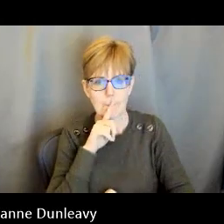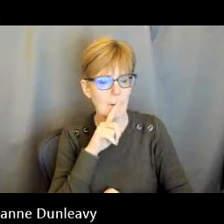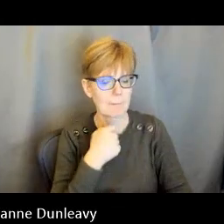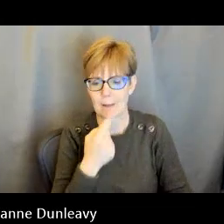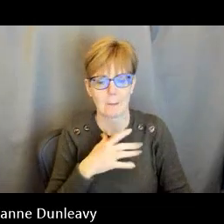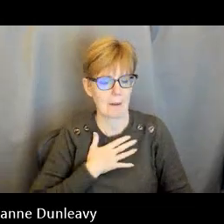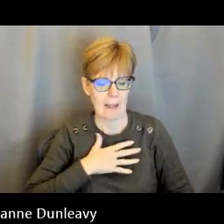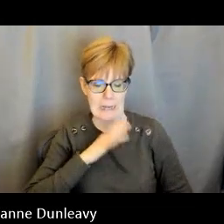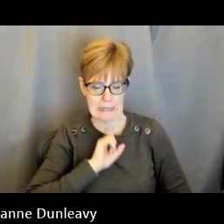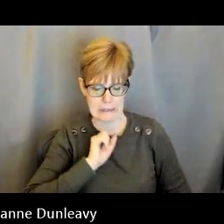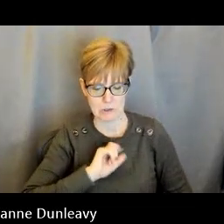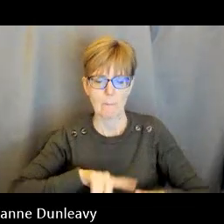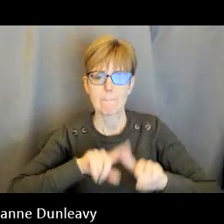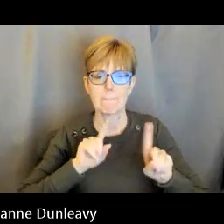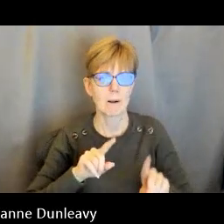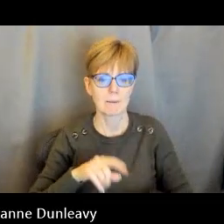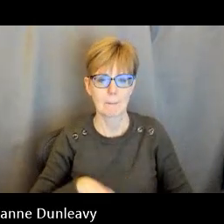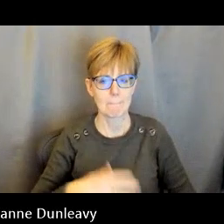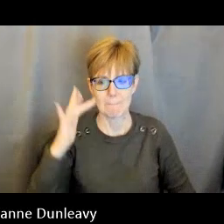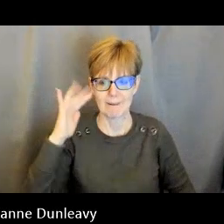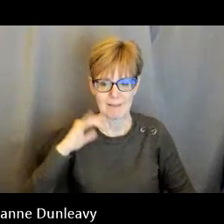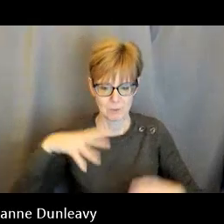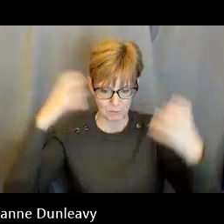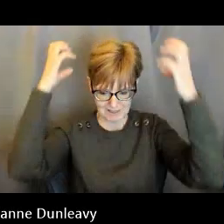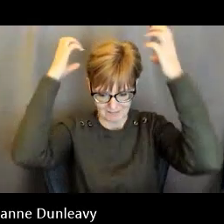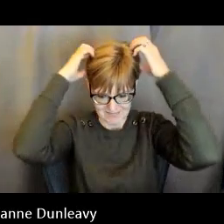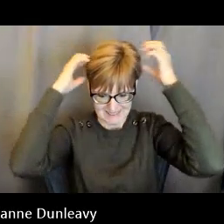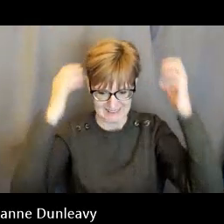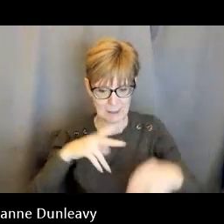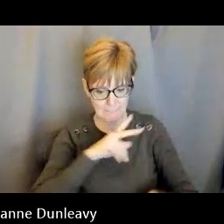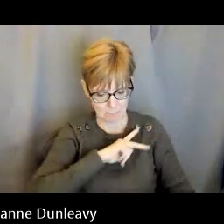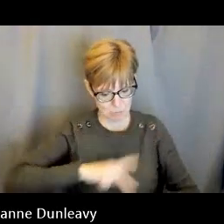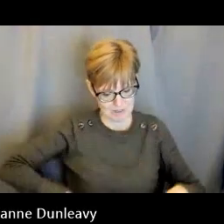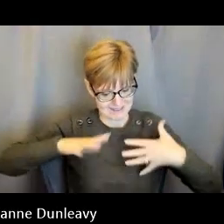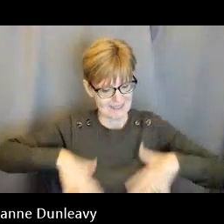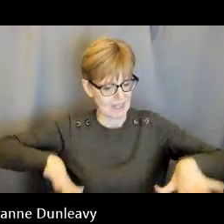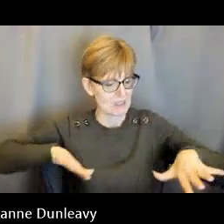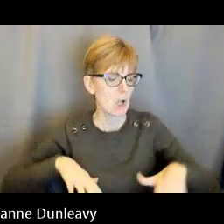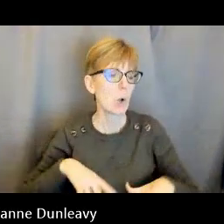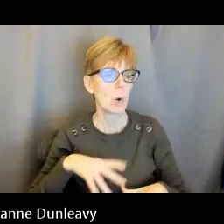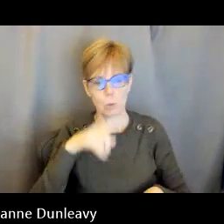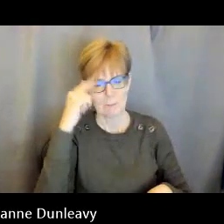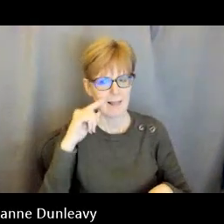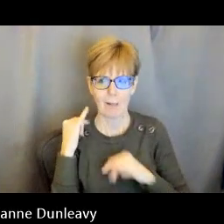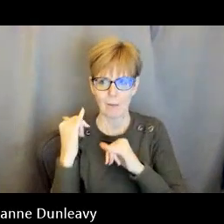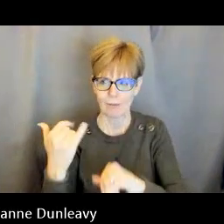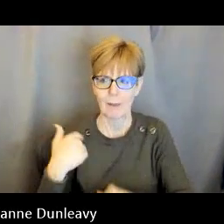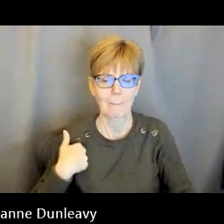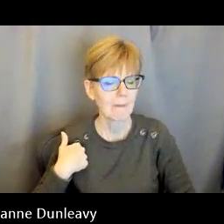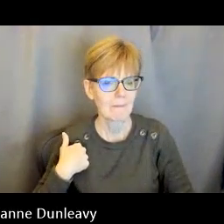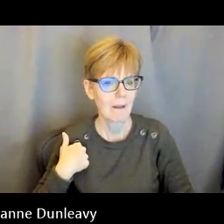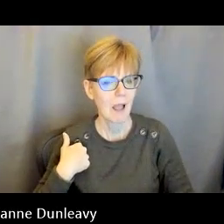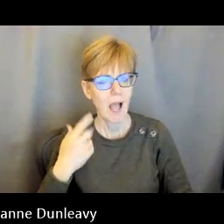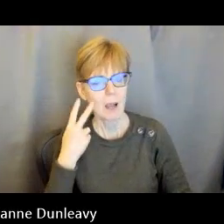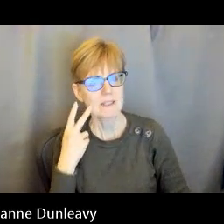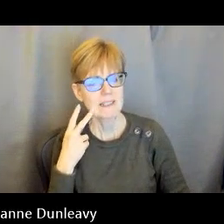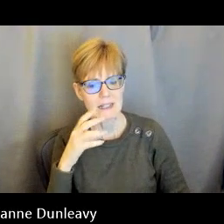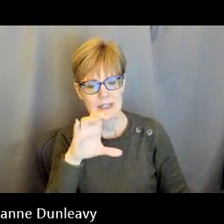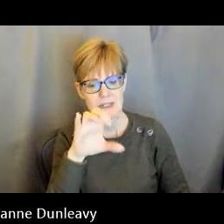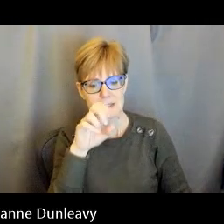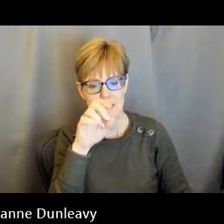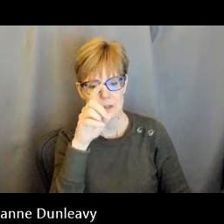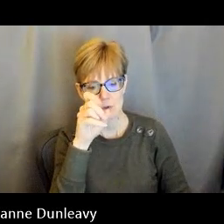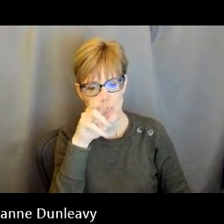but there were no Disney princesses that were Black or that looked exactly like me. And I remember seeing images of like Cinderella, Snow White,